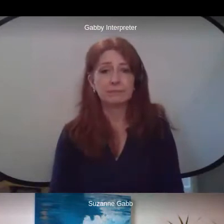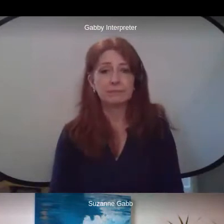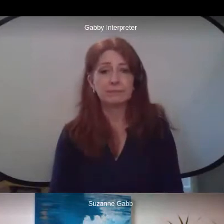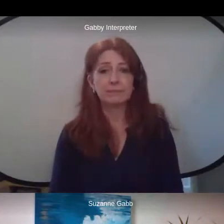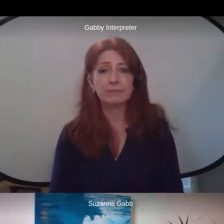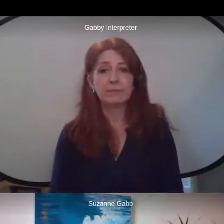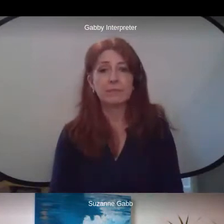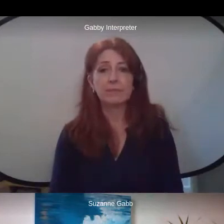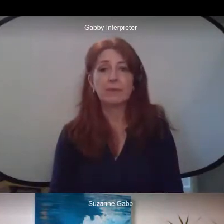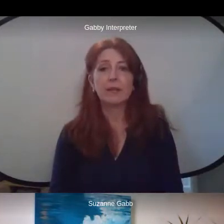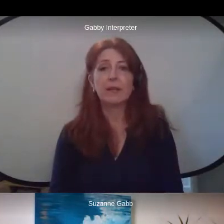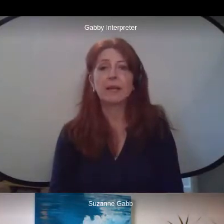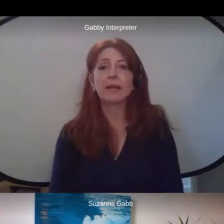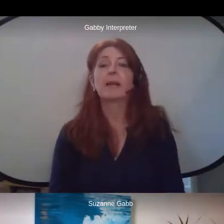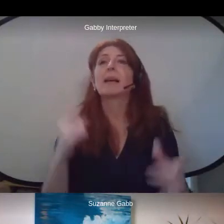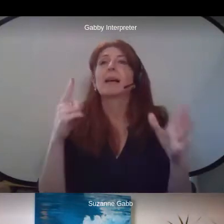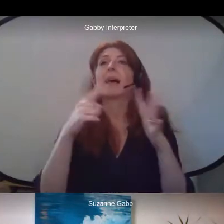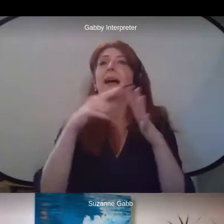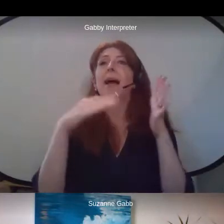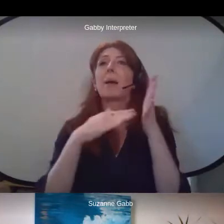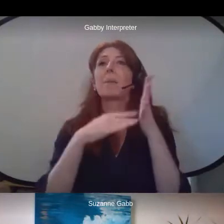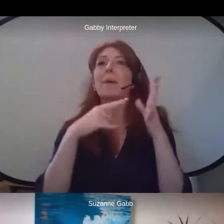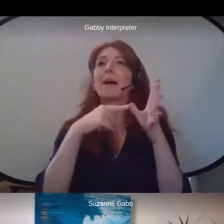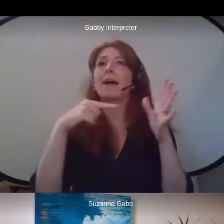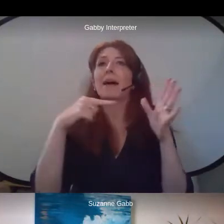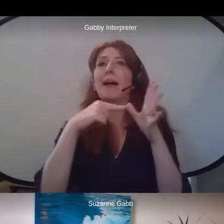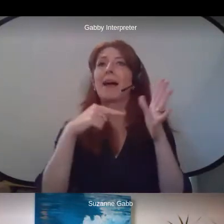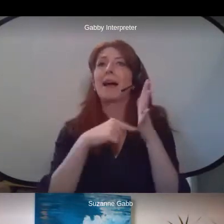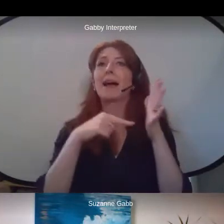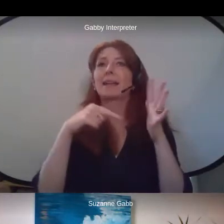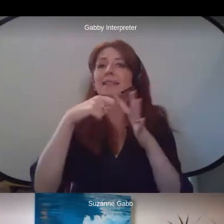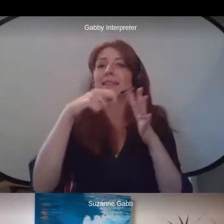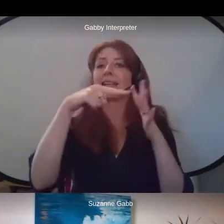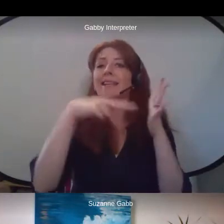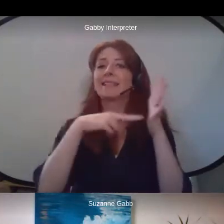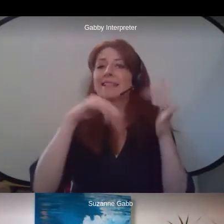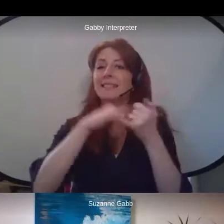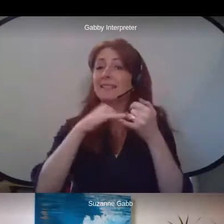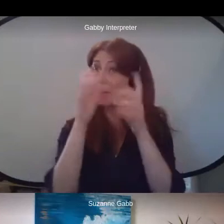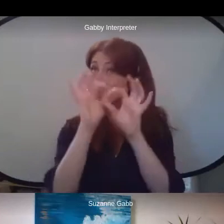I think Emma Atkins, you might be on mute. It's fine.